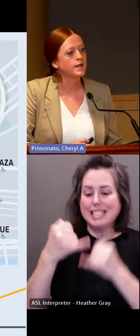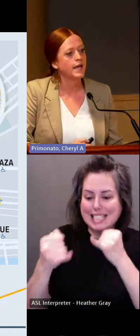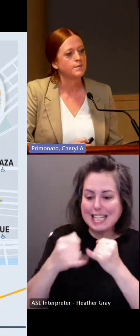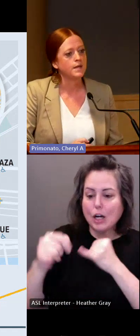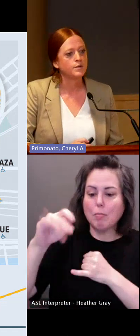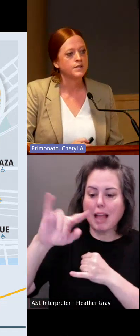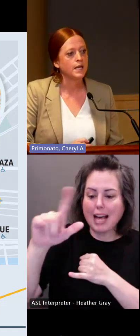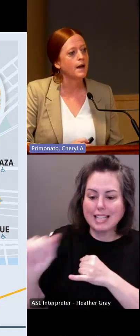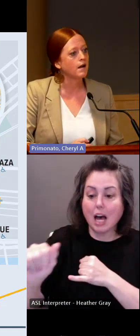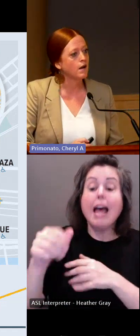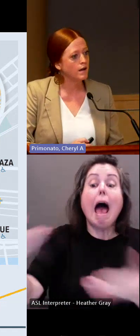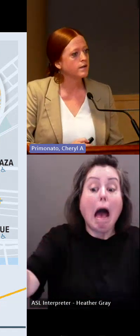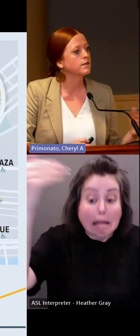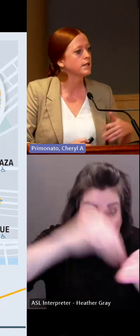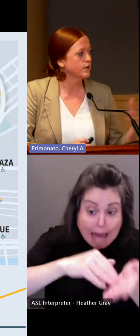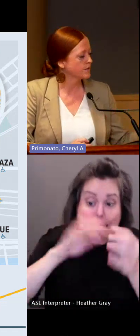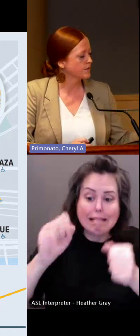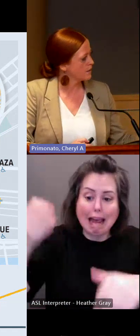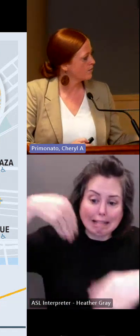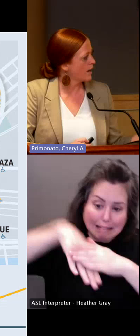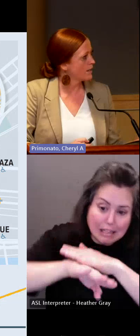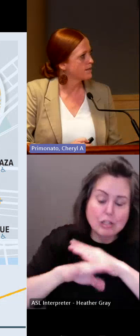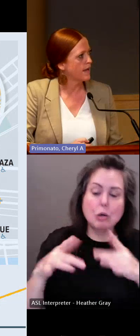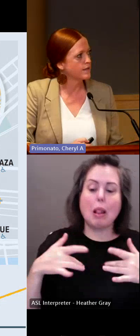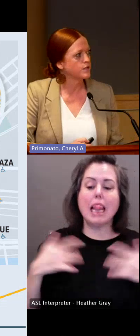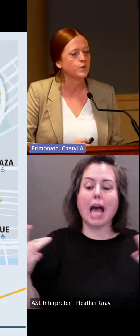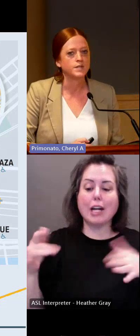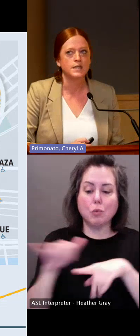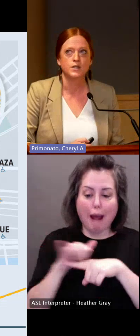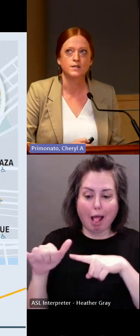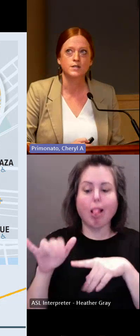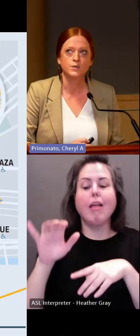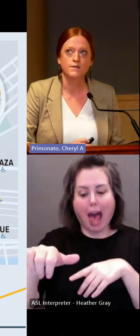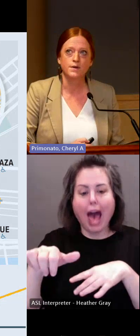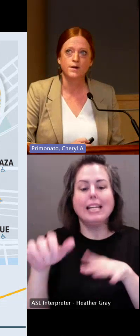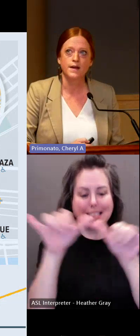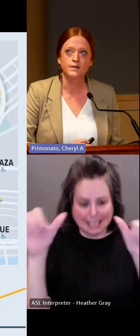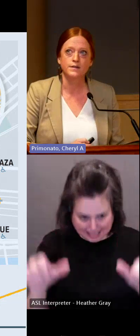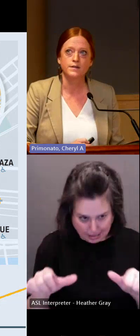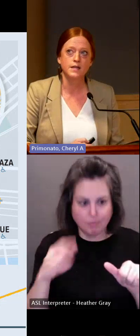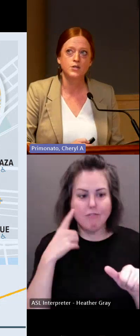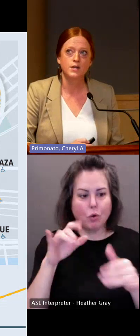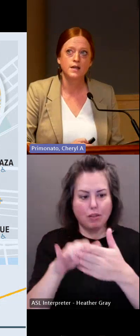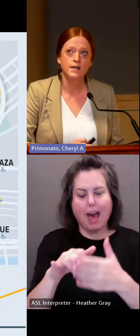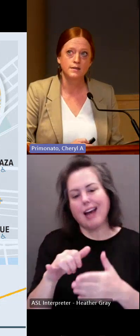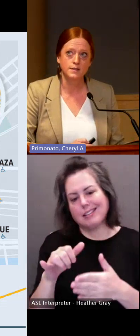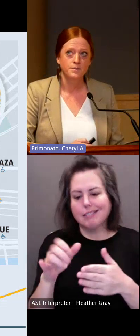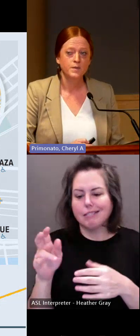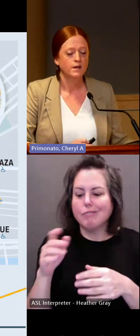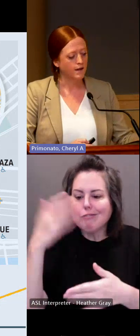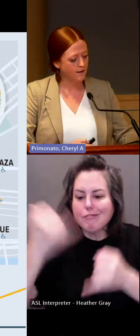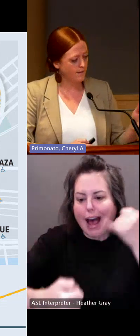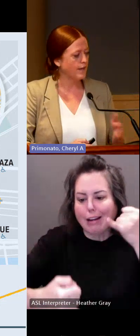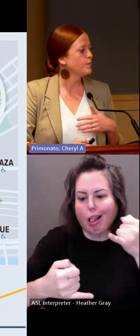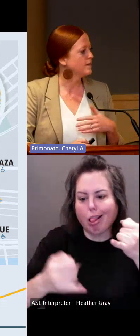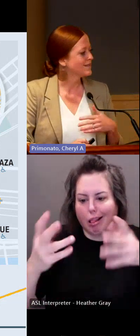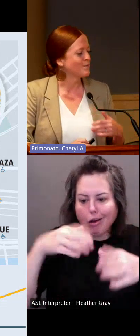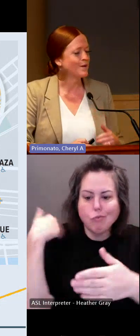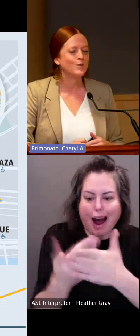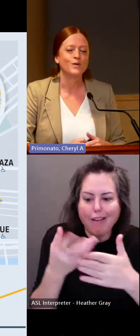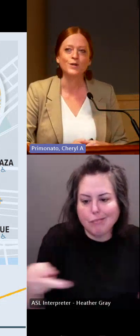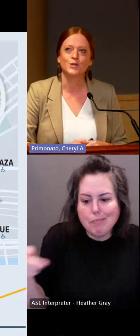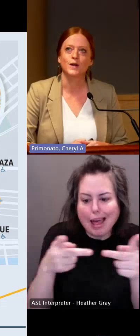riders will again be able to get back on the light rail system and ride at the last 4 stations to wherever their likely destination is. And then that